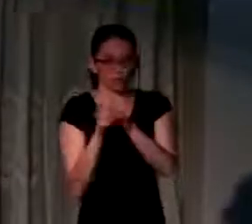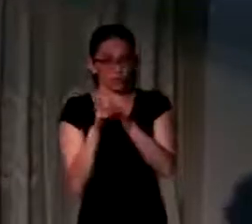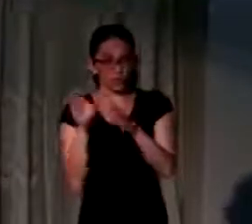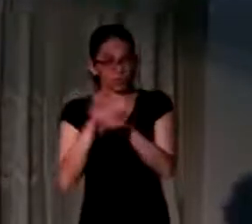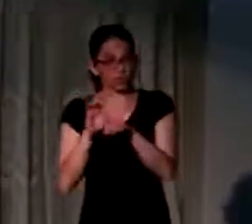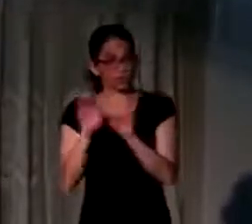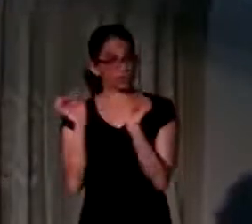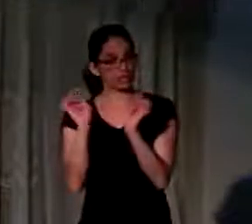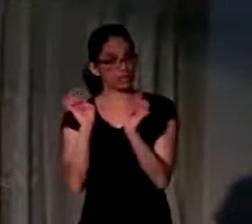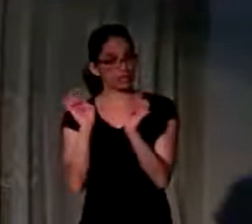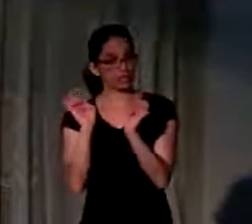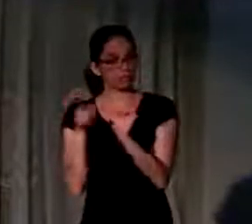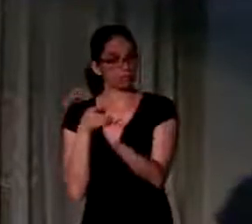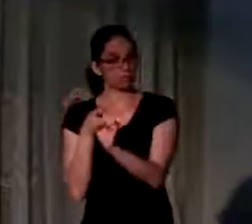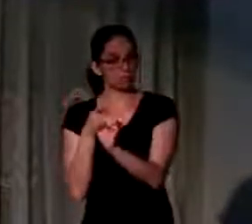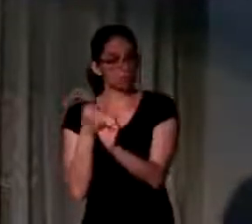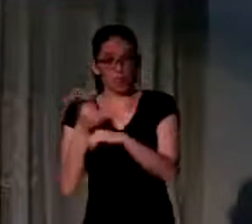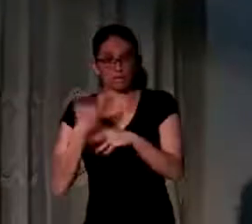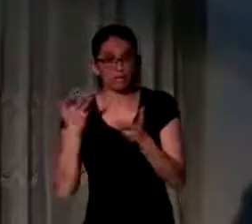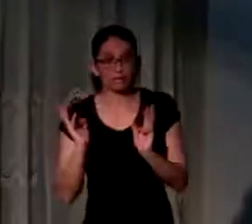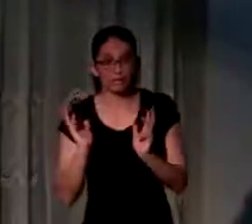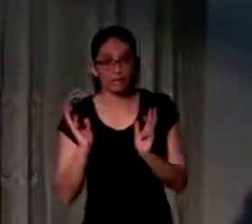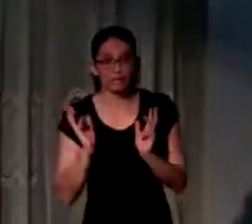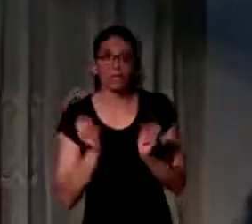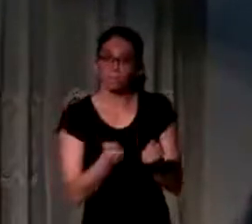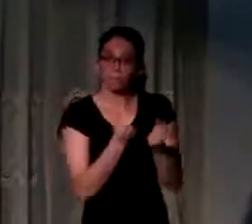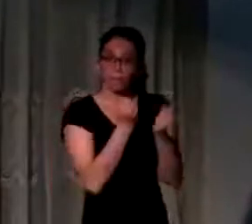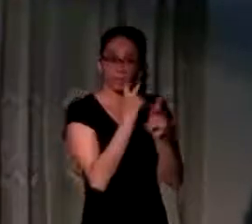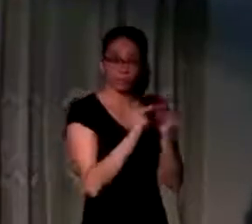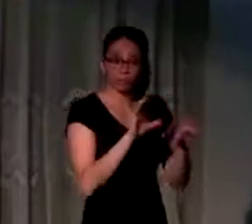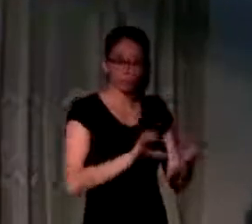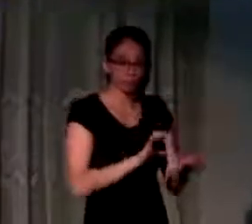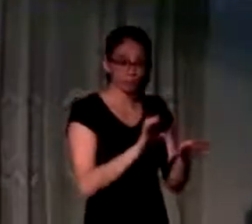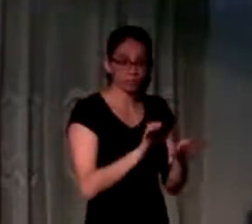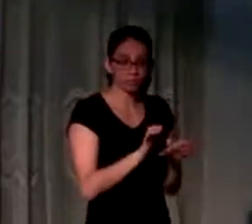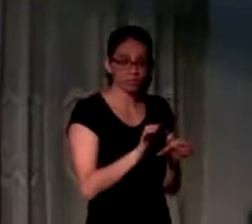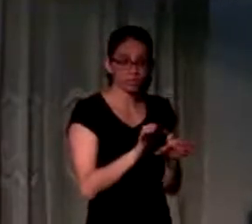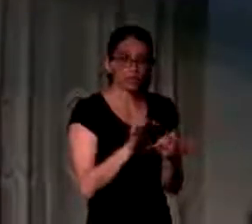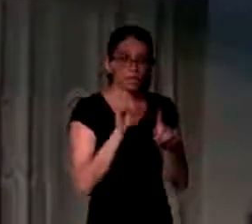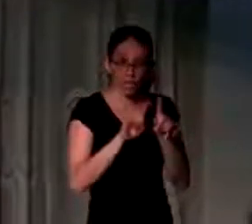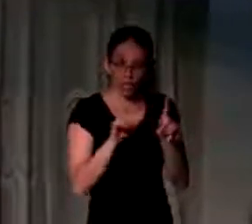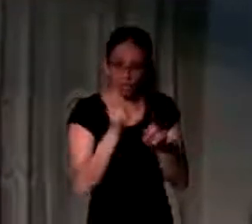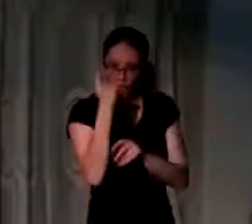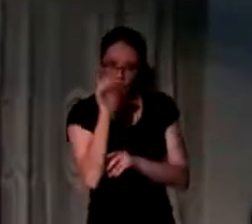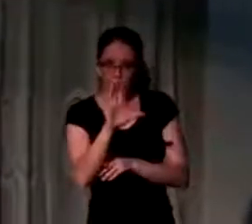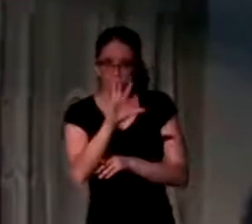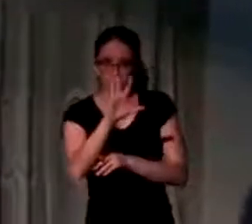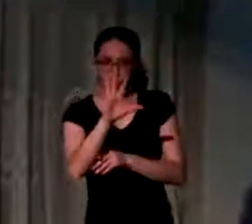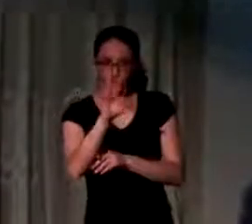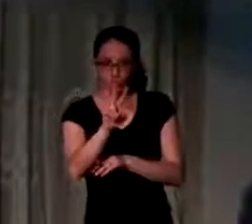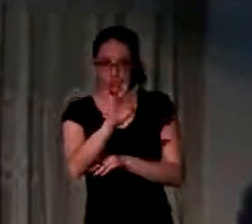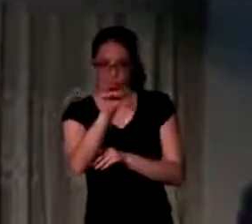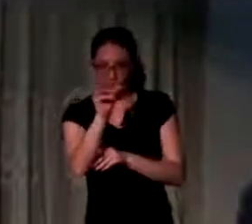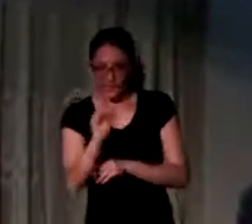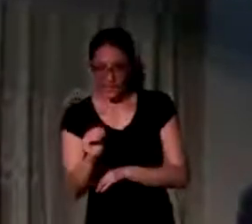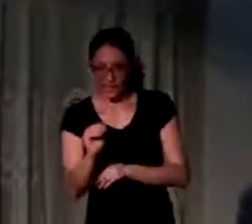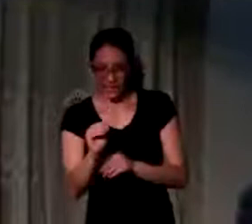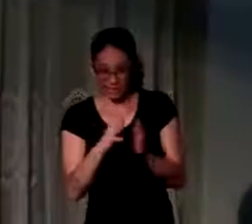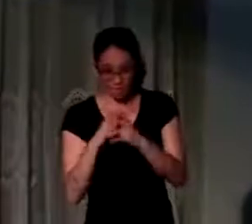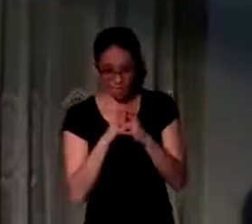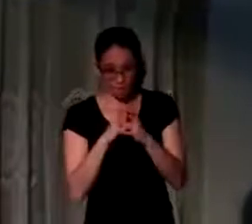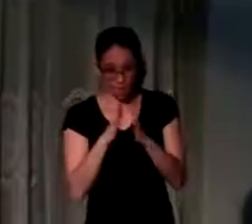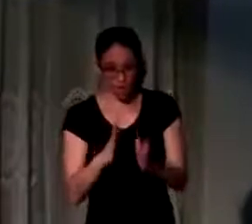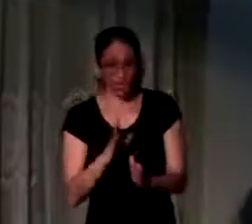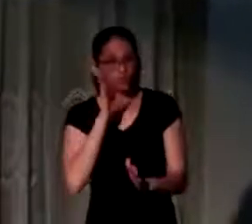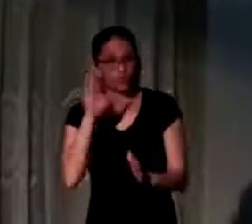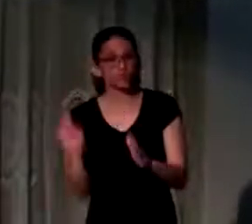a lot of people that's the fact. More than 52% of Americans come to church on Easter.